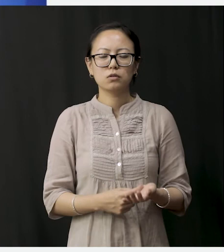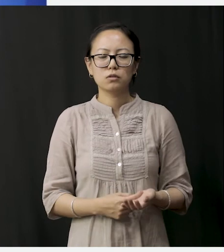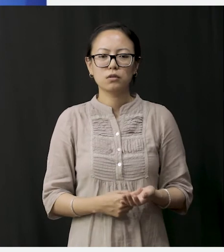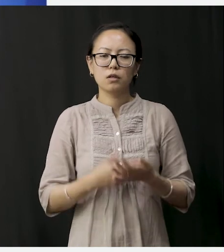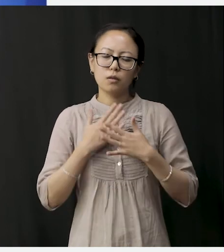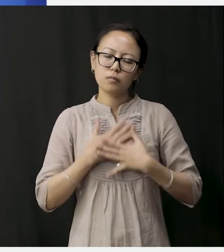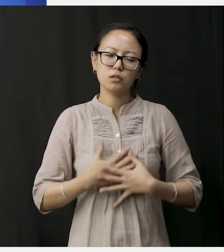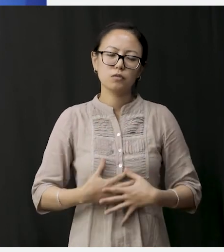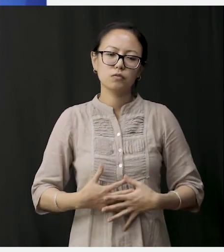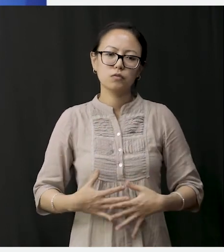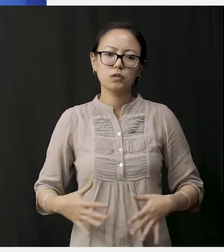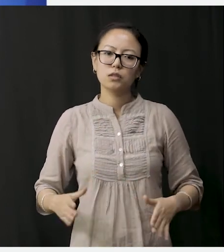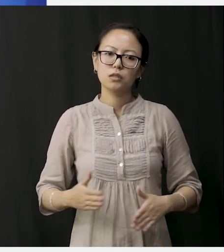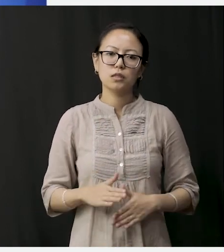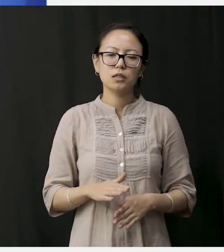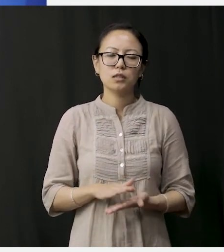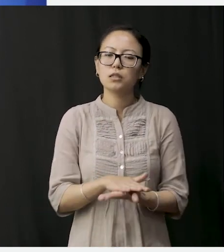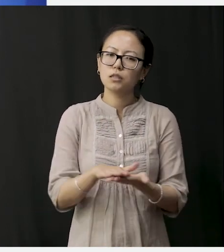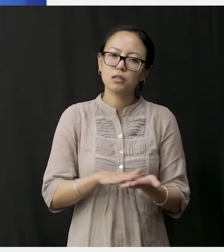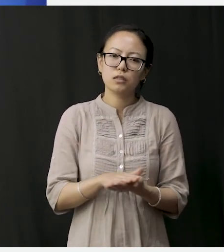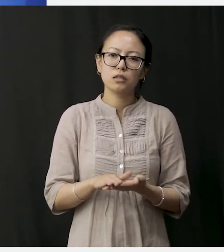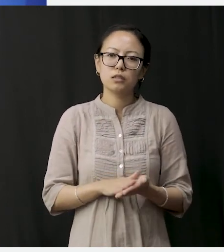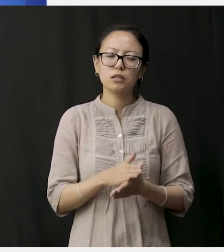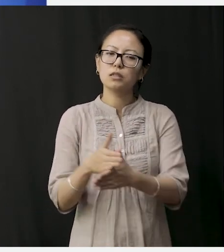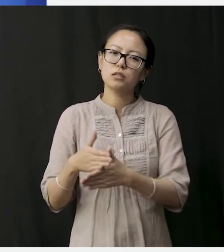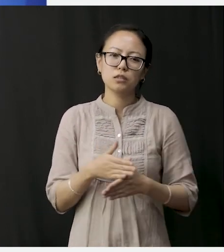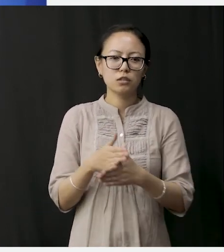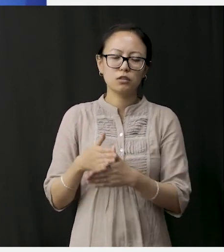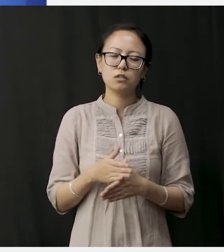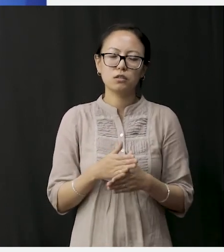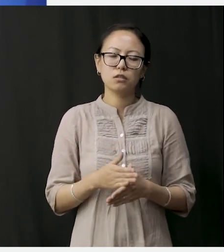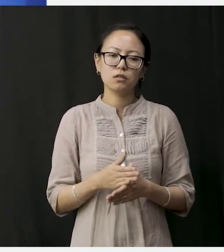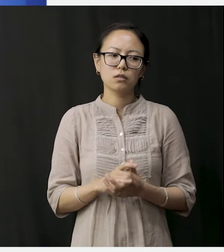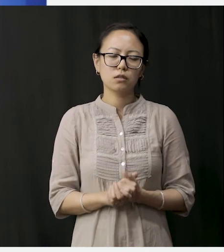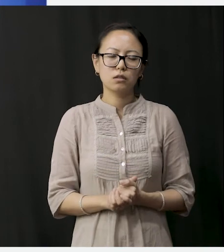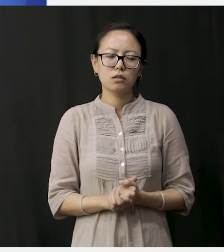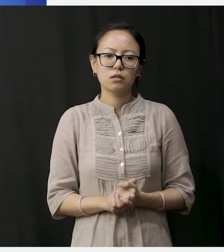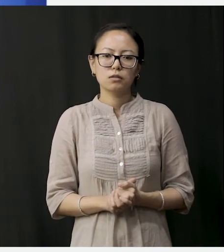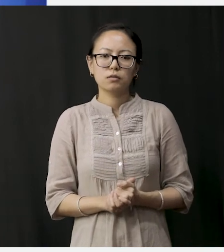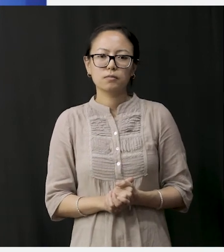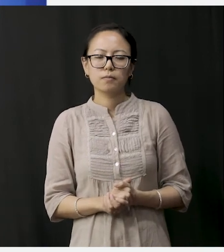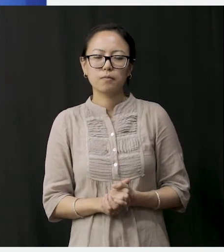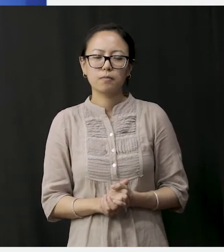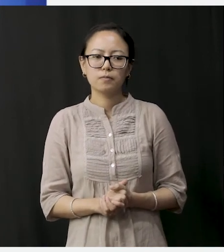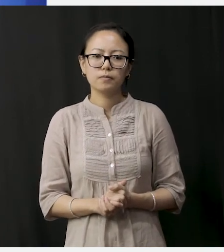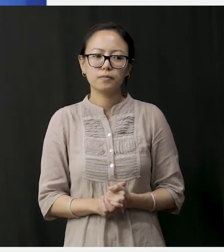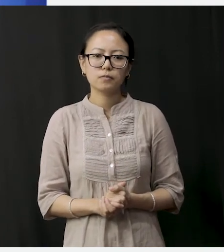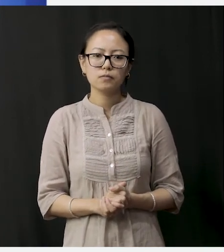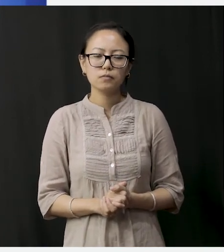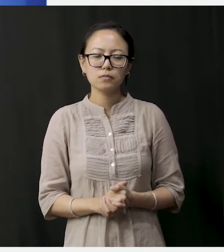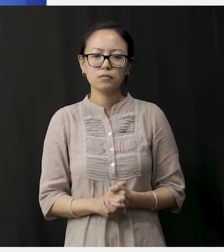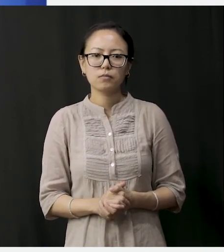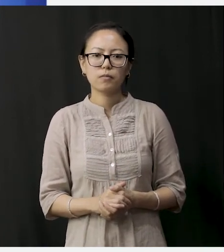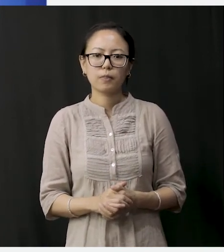everything peacefully, right? Then during the course of time, right, he came across